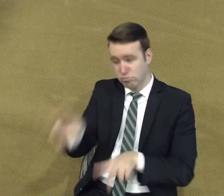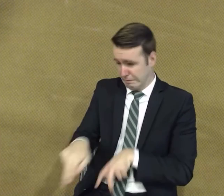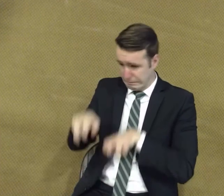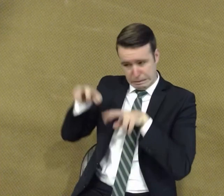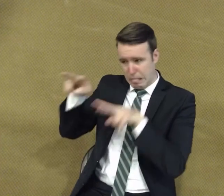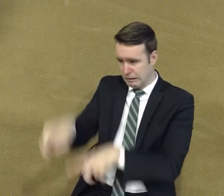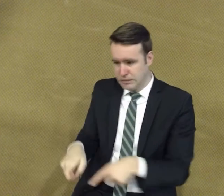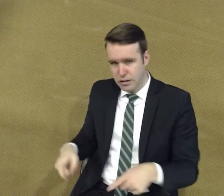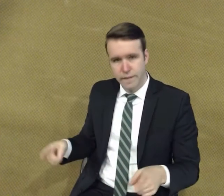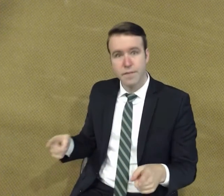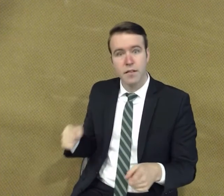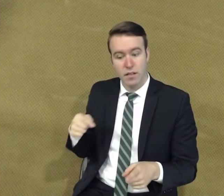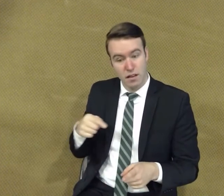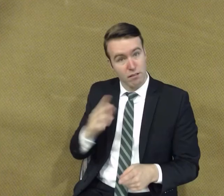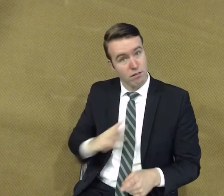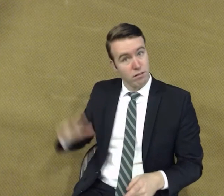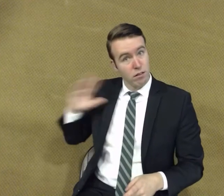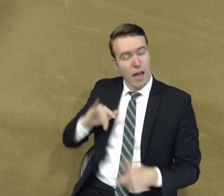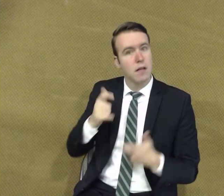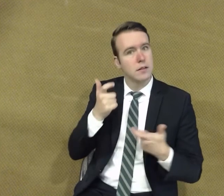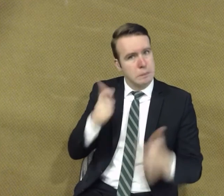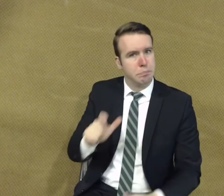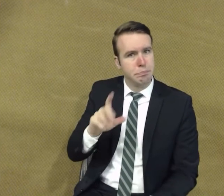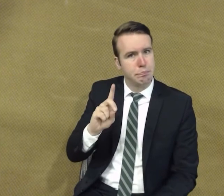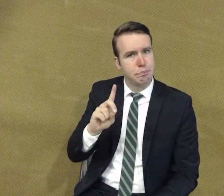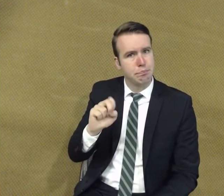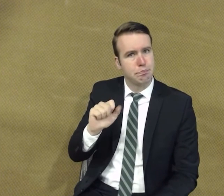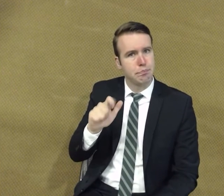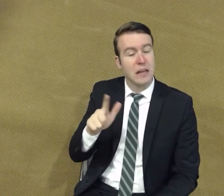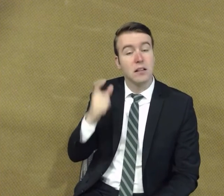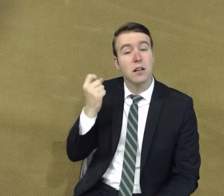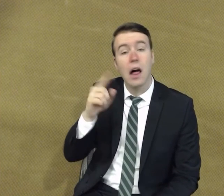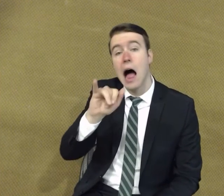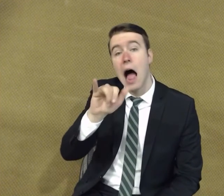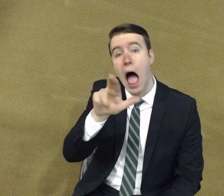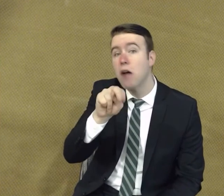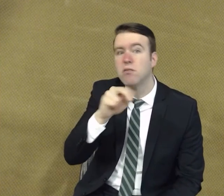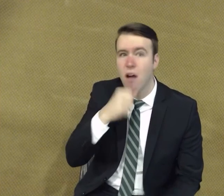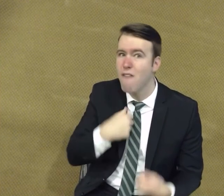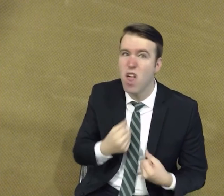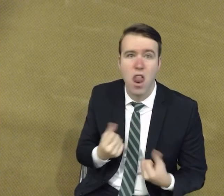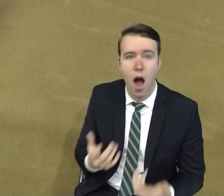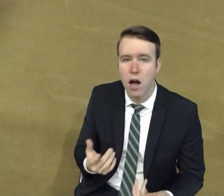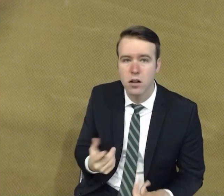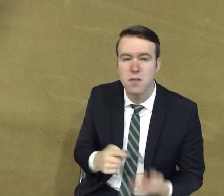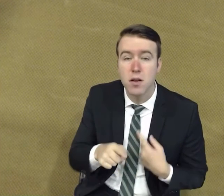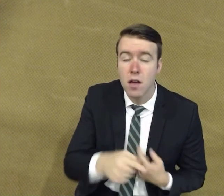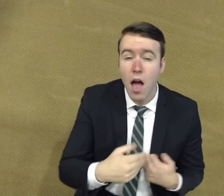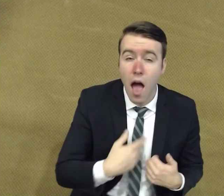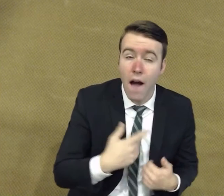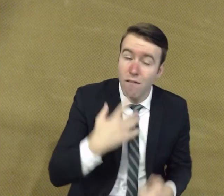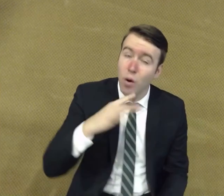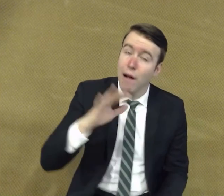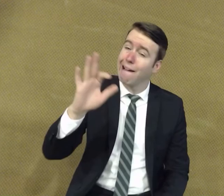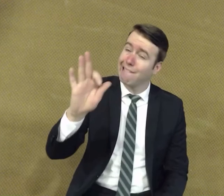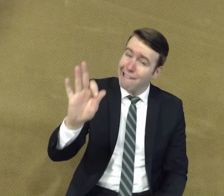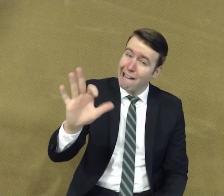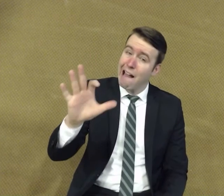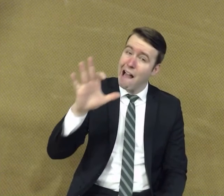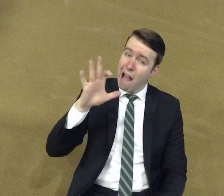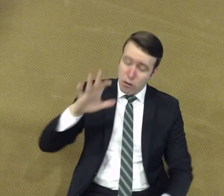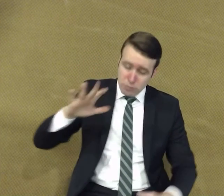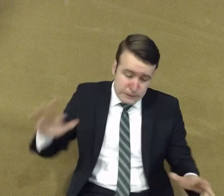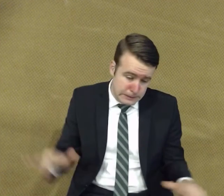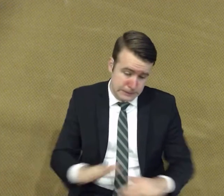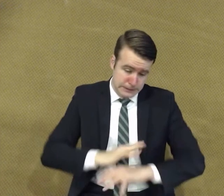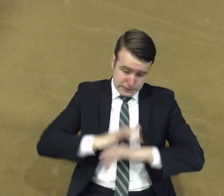would be a big deal because their iron was a scarce commodity, and to have the facilities to actually melt